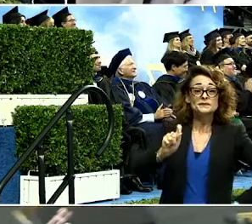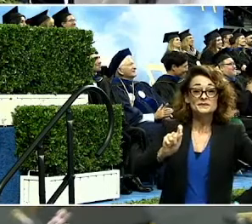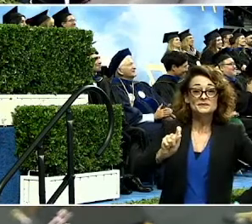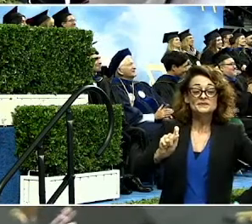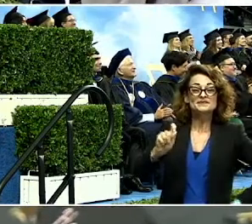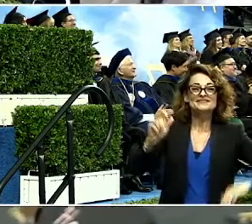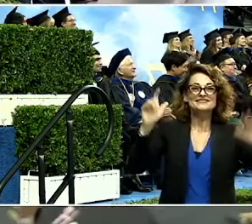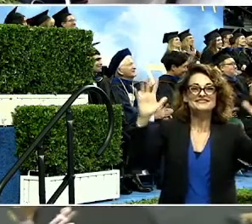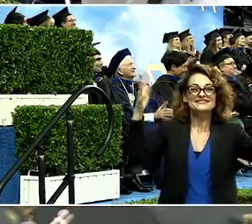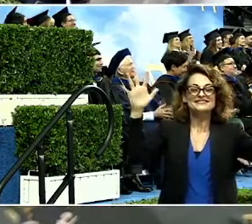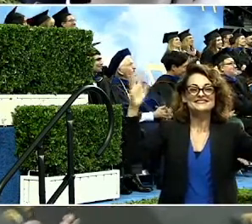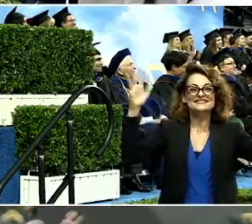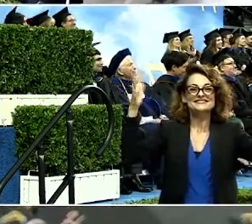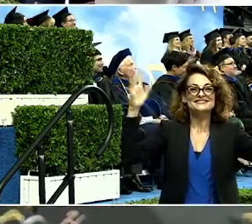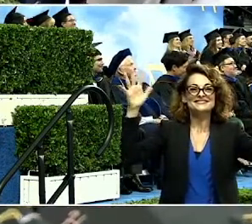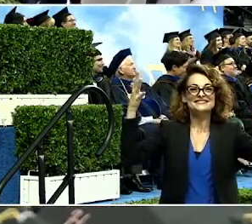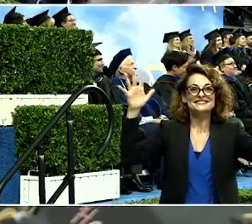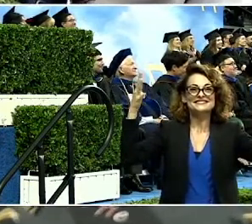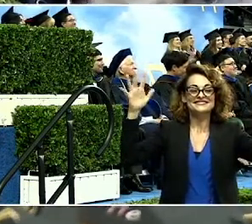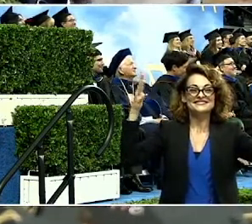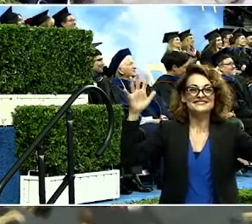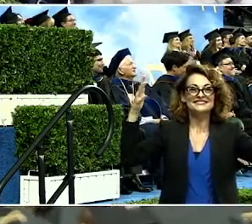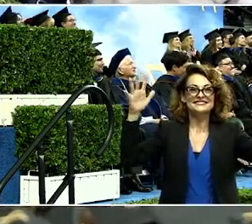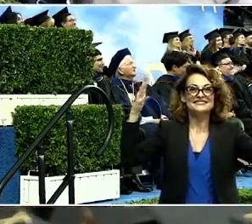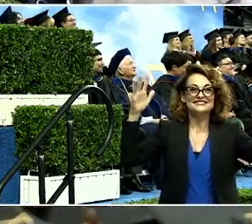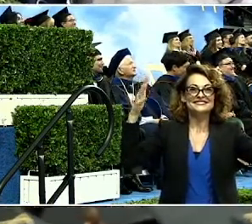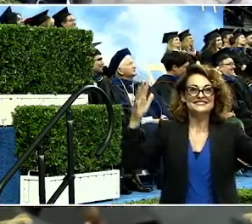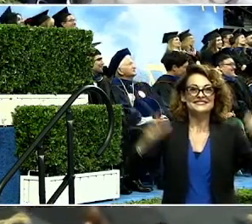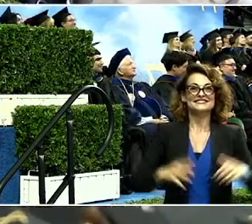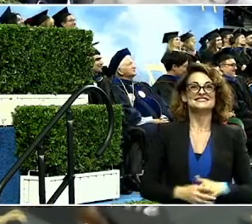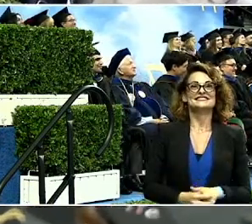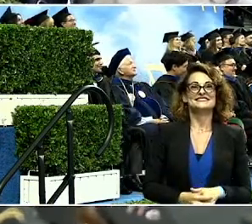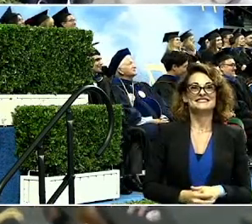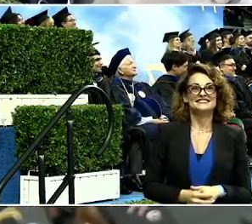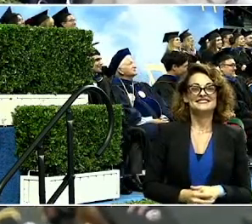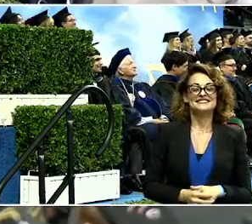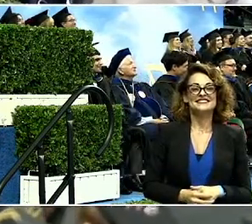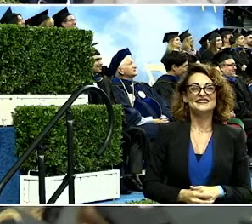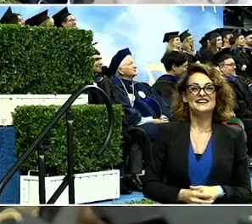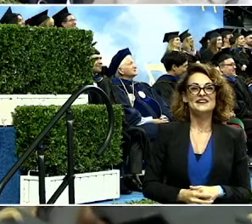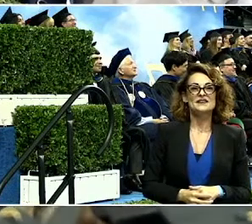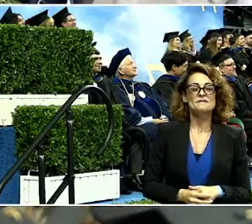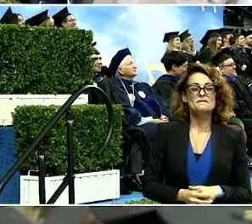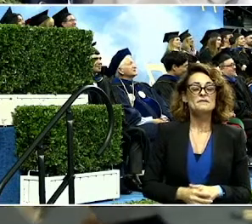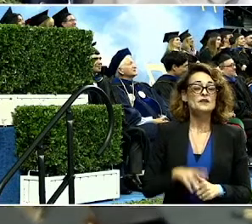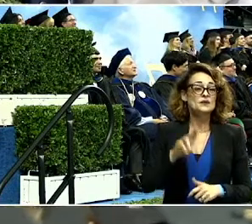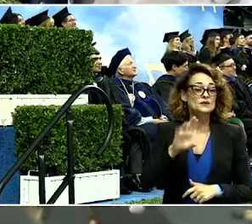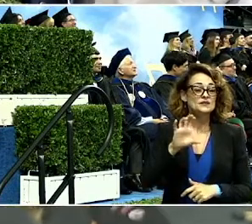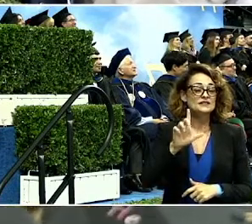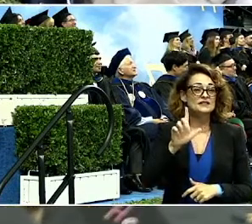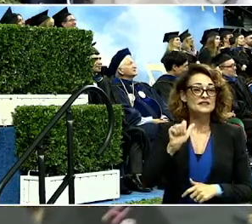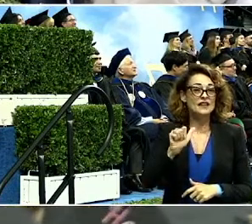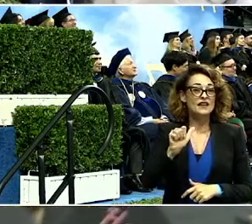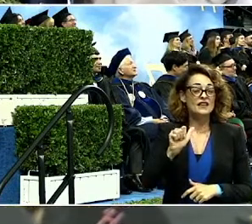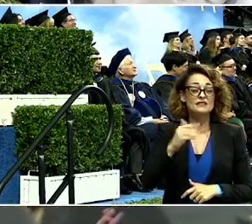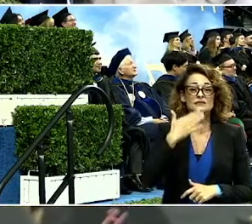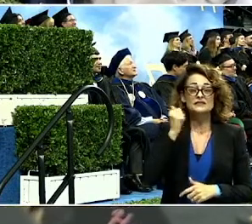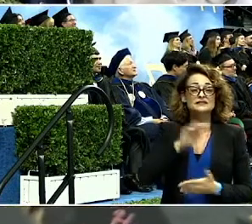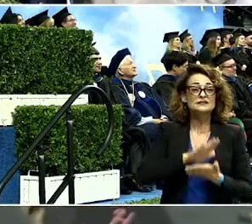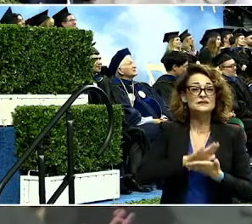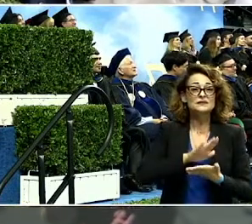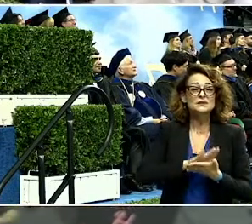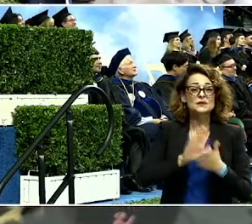You UCLA is an institution that believes in